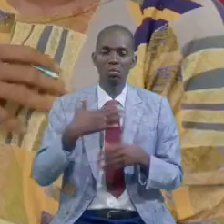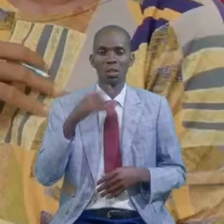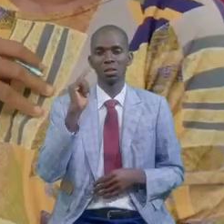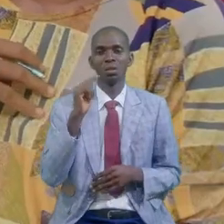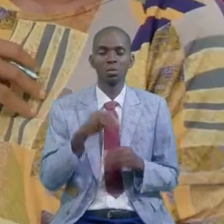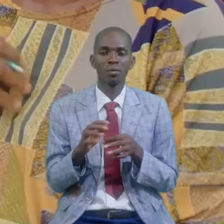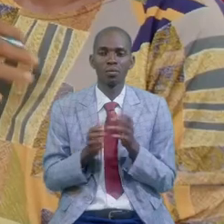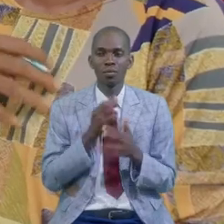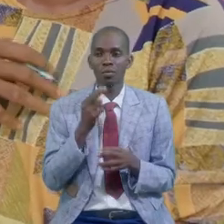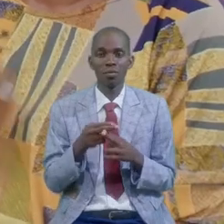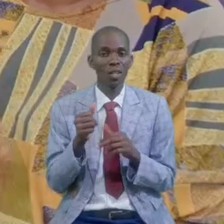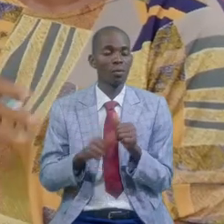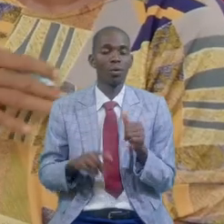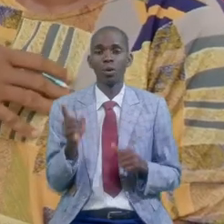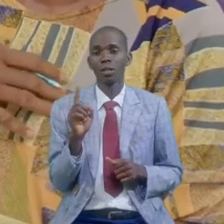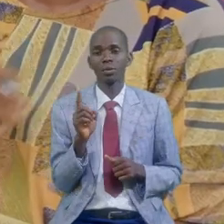Everywhere.